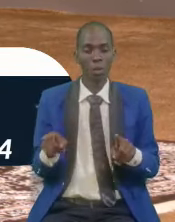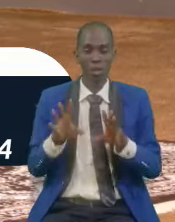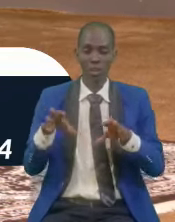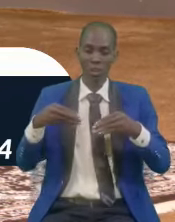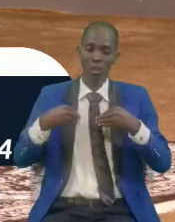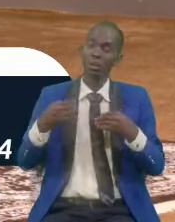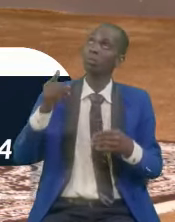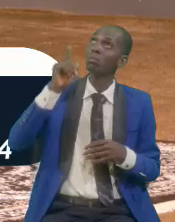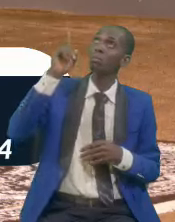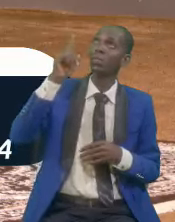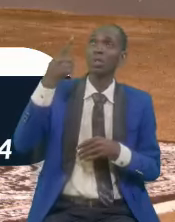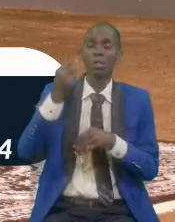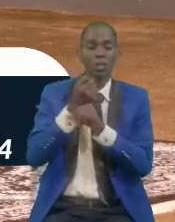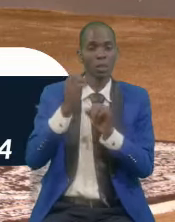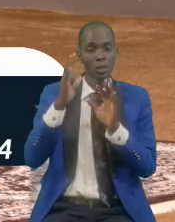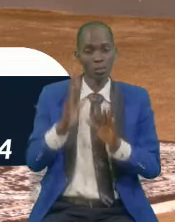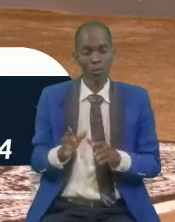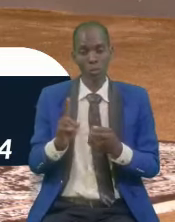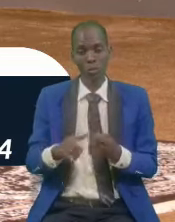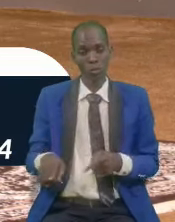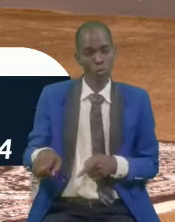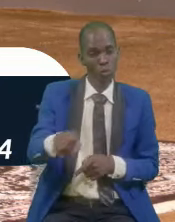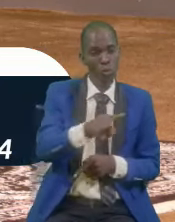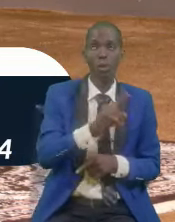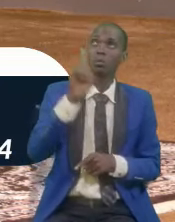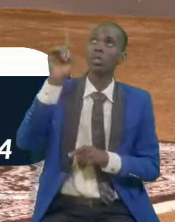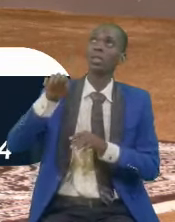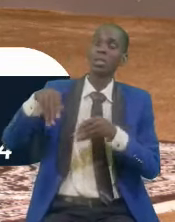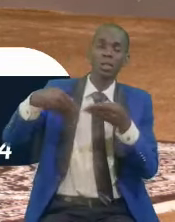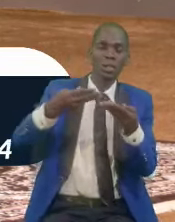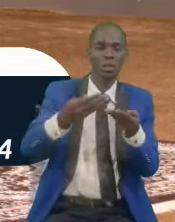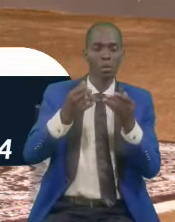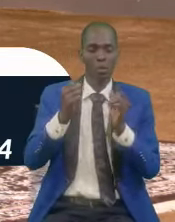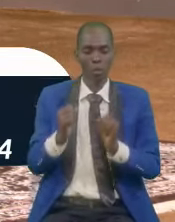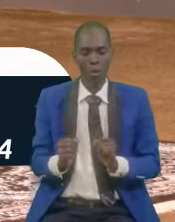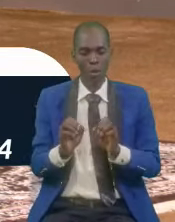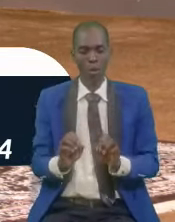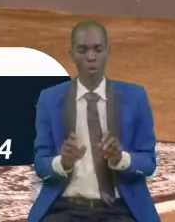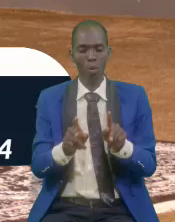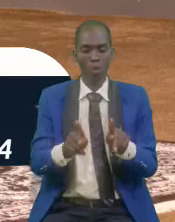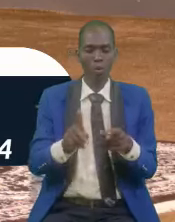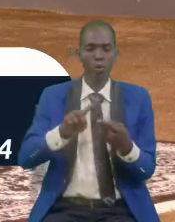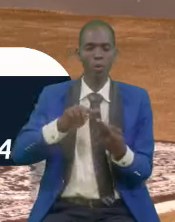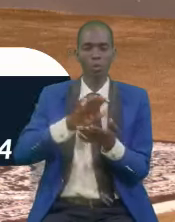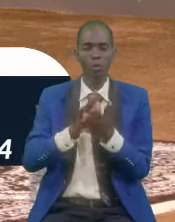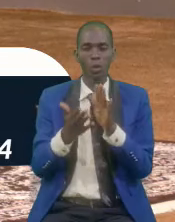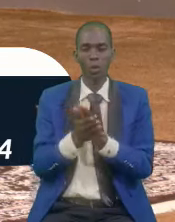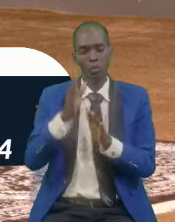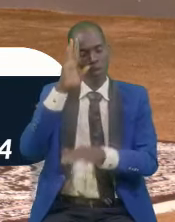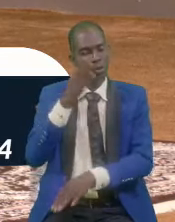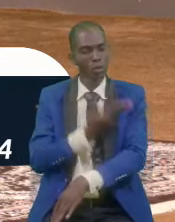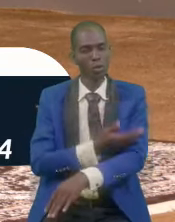the Savior. To them, he gave power, privilege to become the sons of